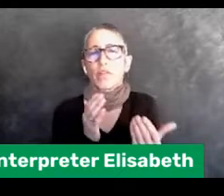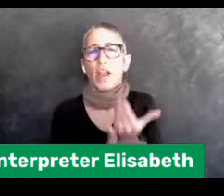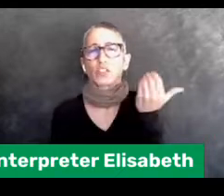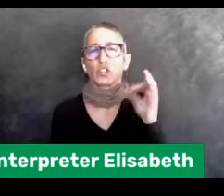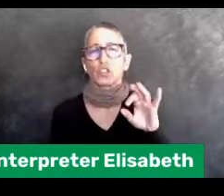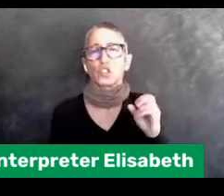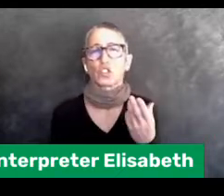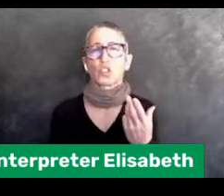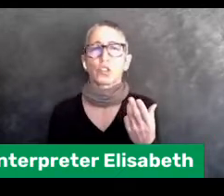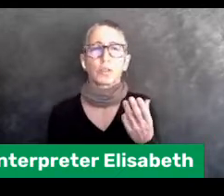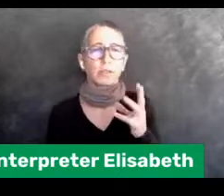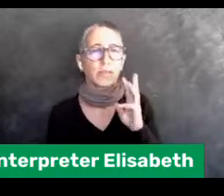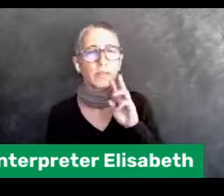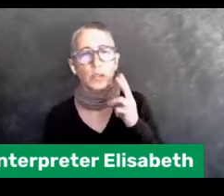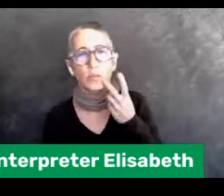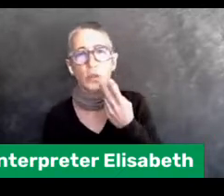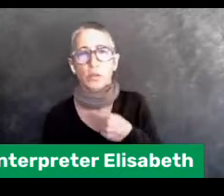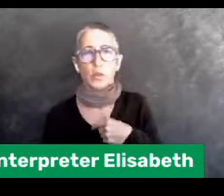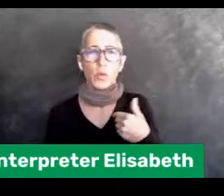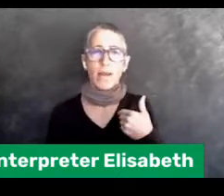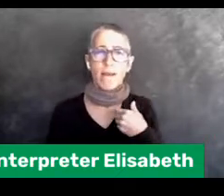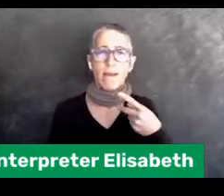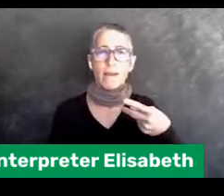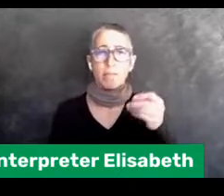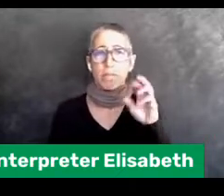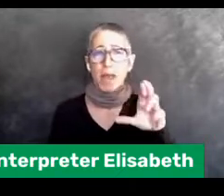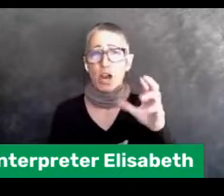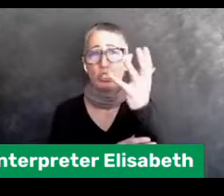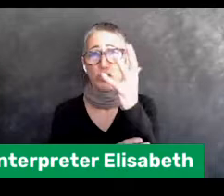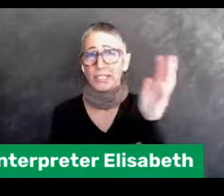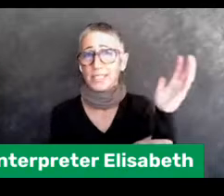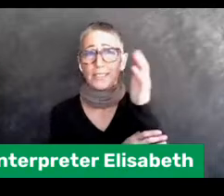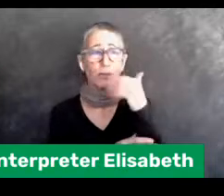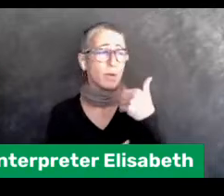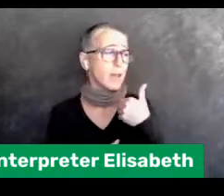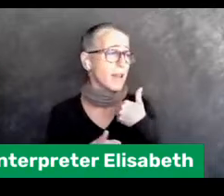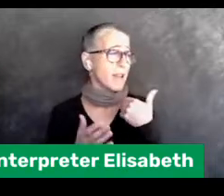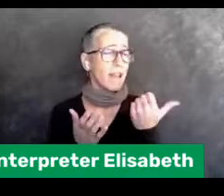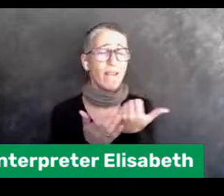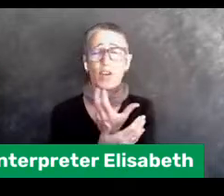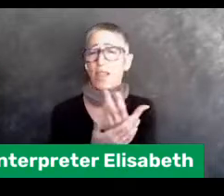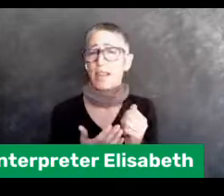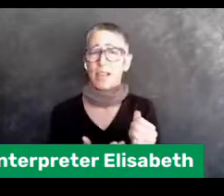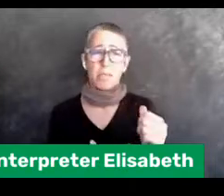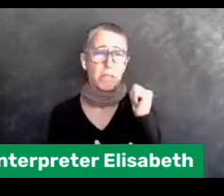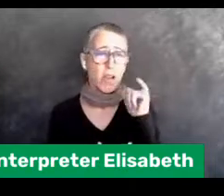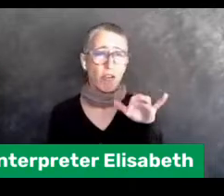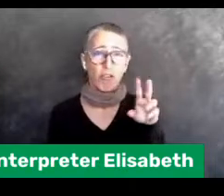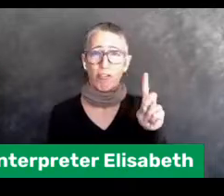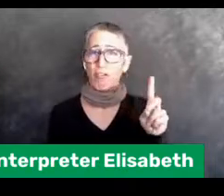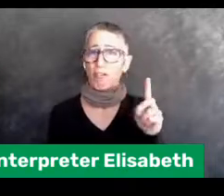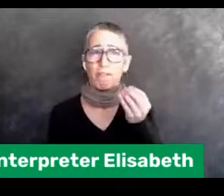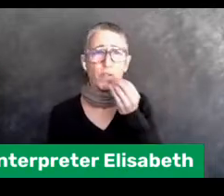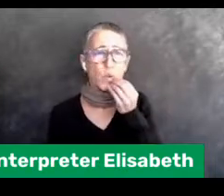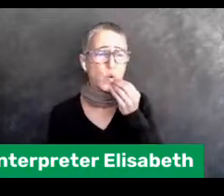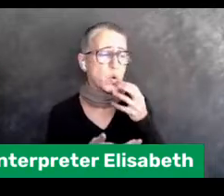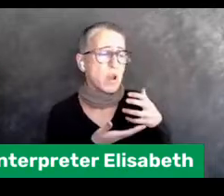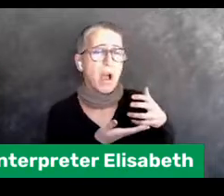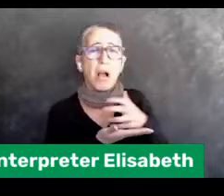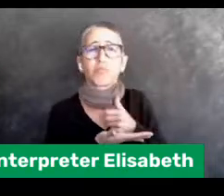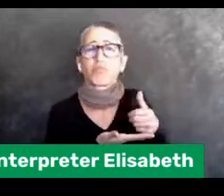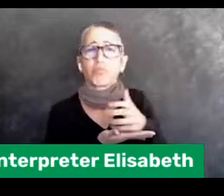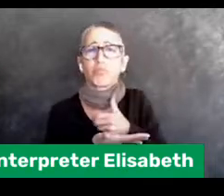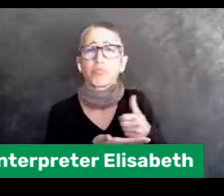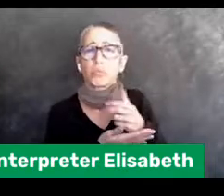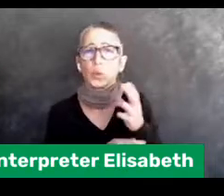had pear trees, we had tomatoes growing, we literally had everything you needed in the backyard. But honestly, I